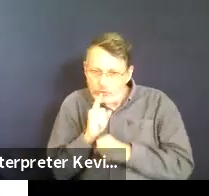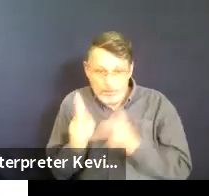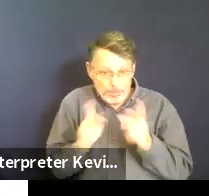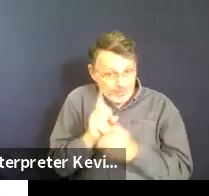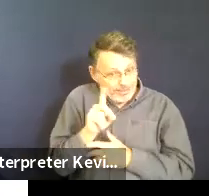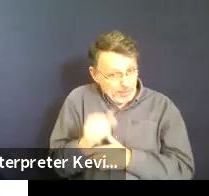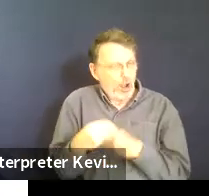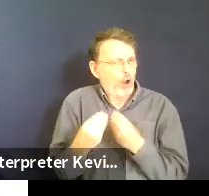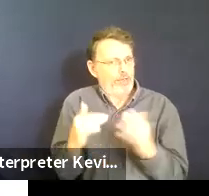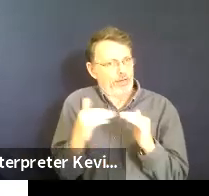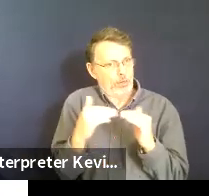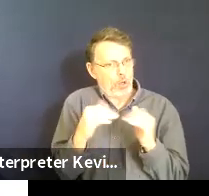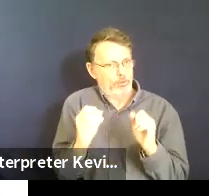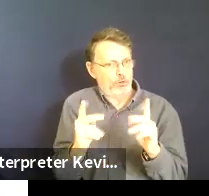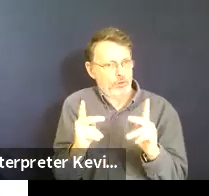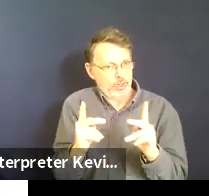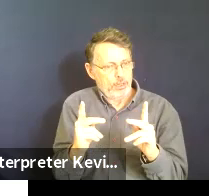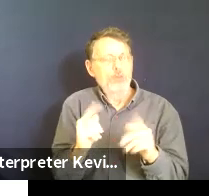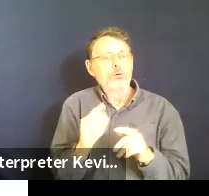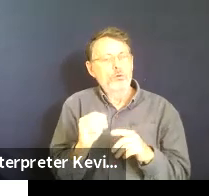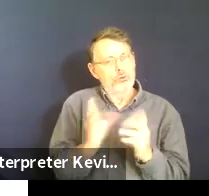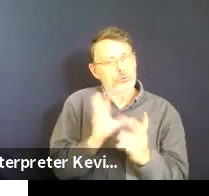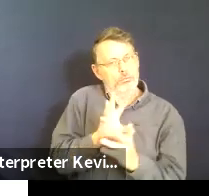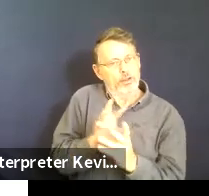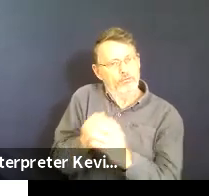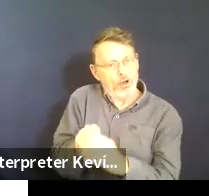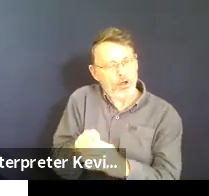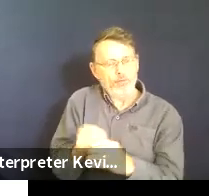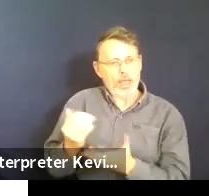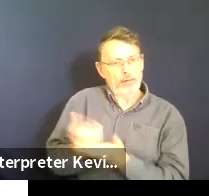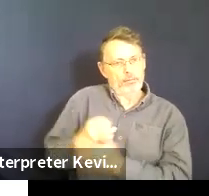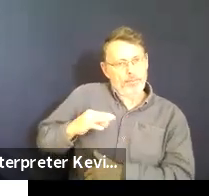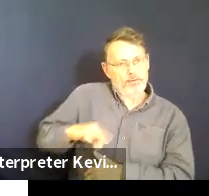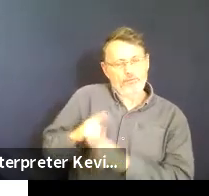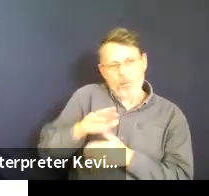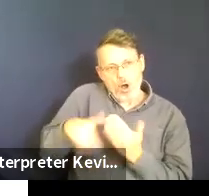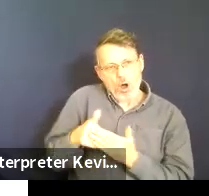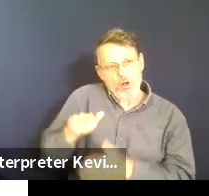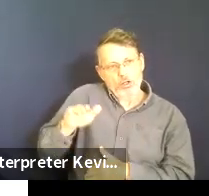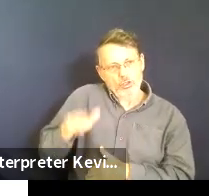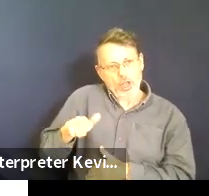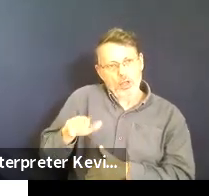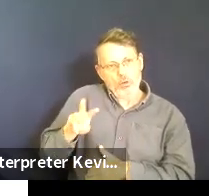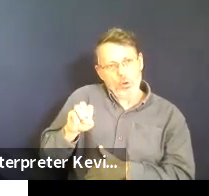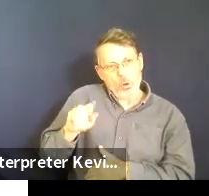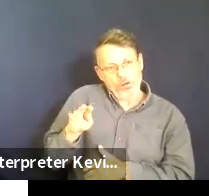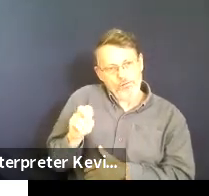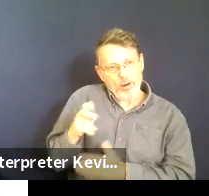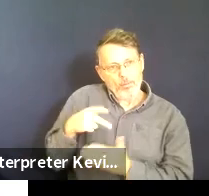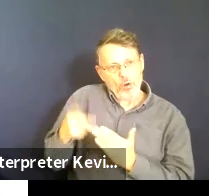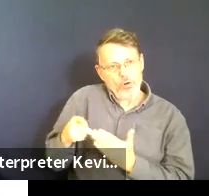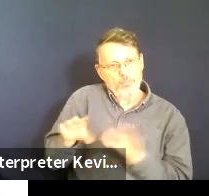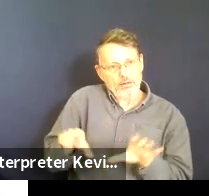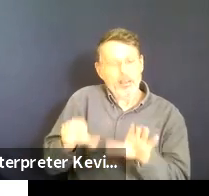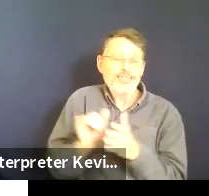are afforded an equal opportunity to participate in and benefit from all child welfare programs and activities. This may require